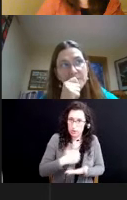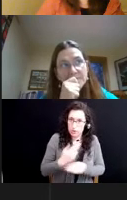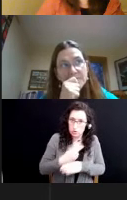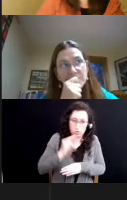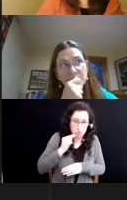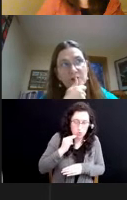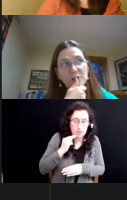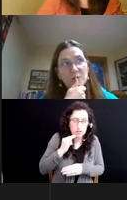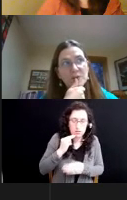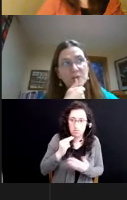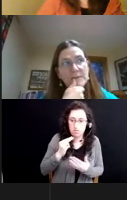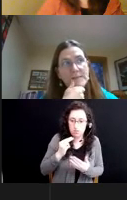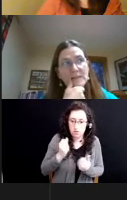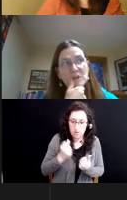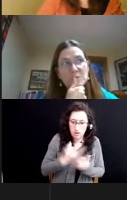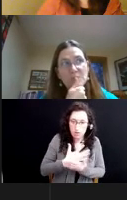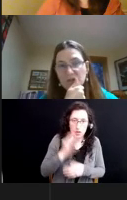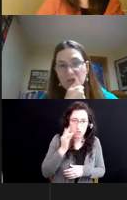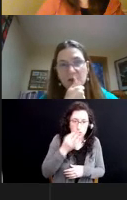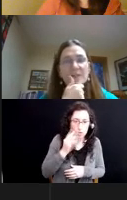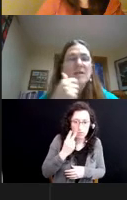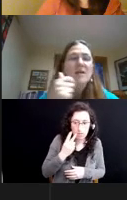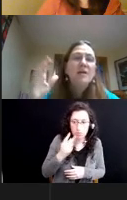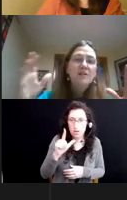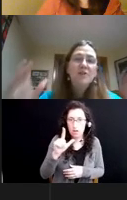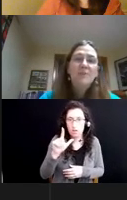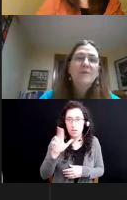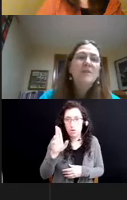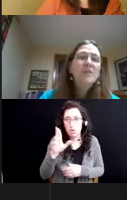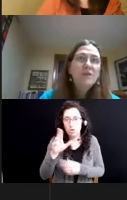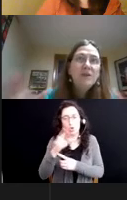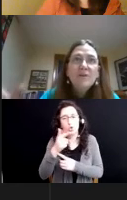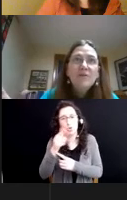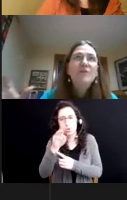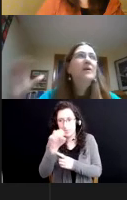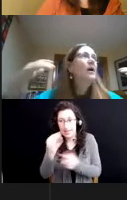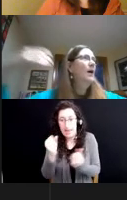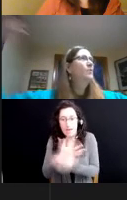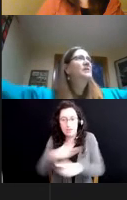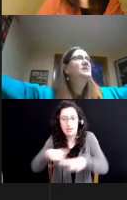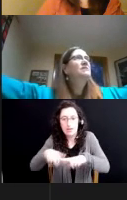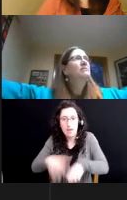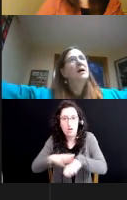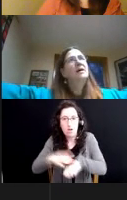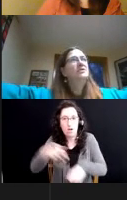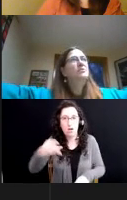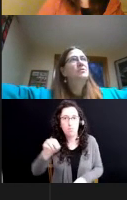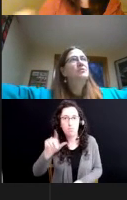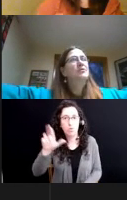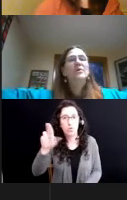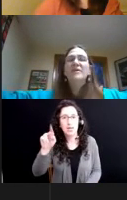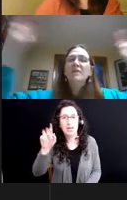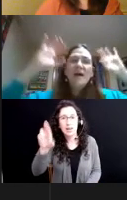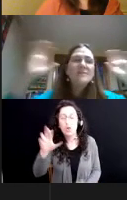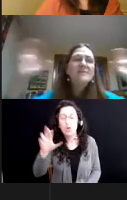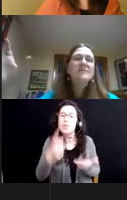last one of them. Fruits, vegetables, our legumes, pulses, all of it. So even if you think, oh, I want a sea of grass, it's